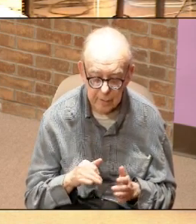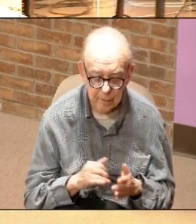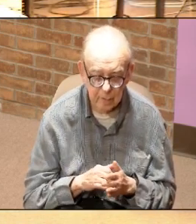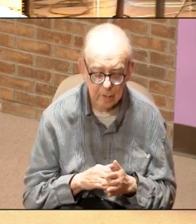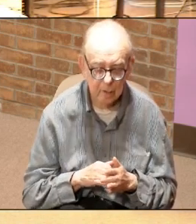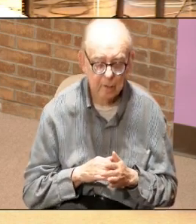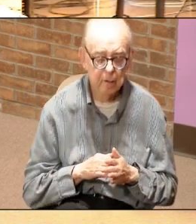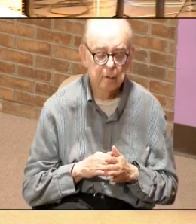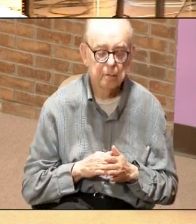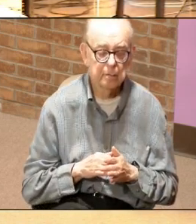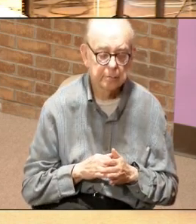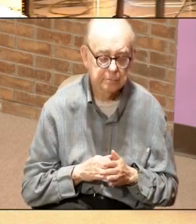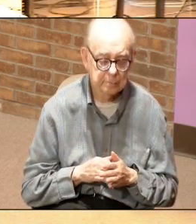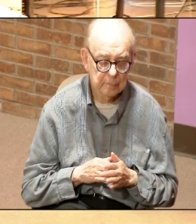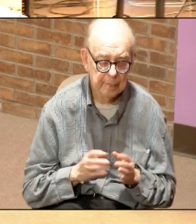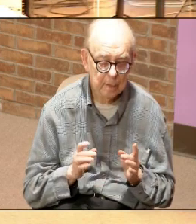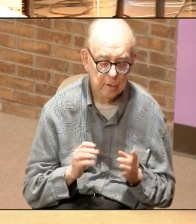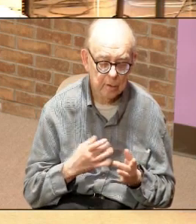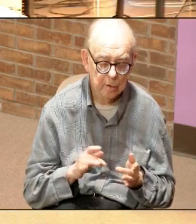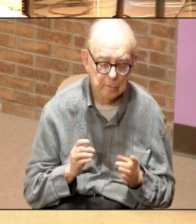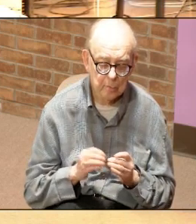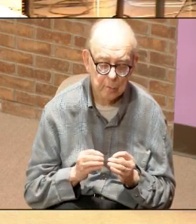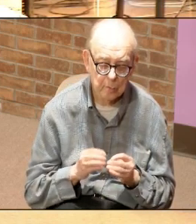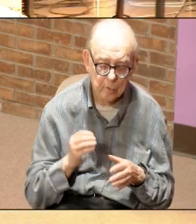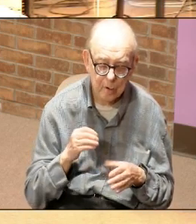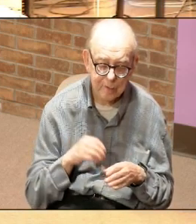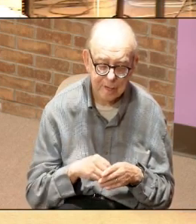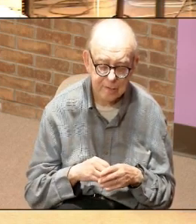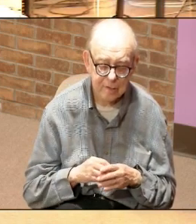And you're hurting more and more inside